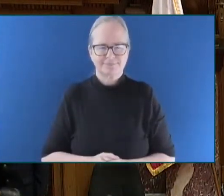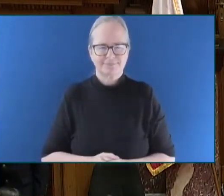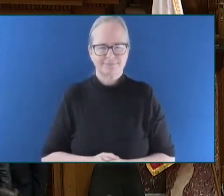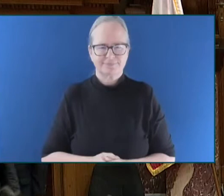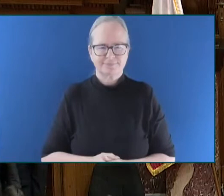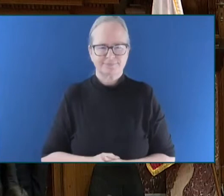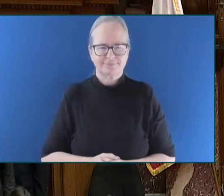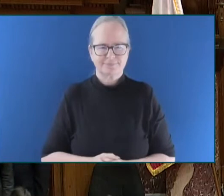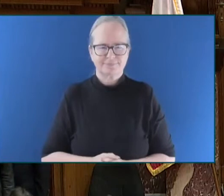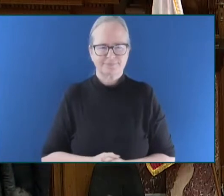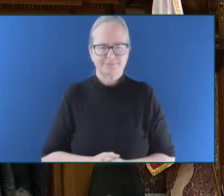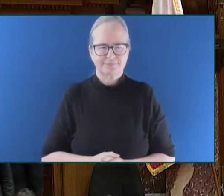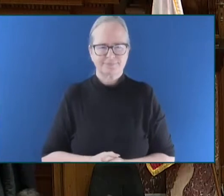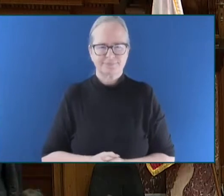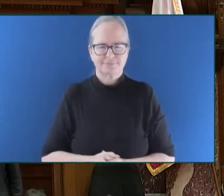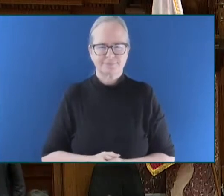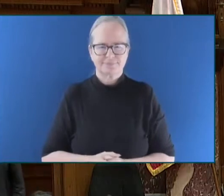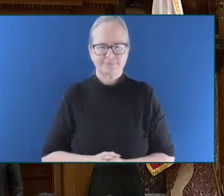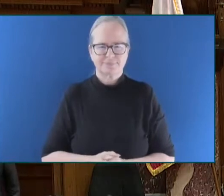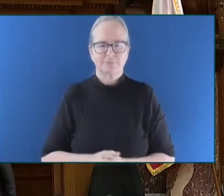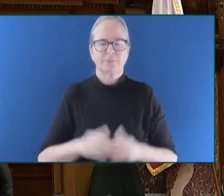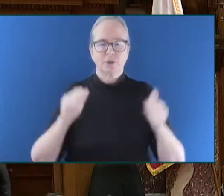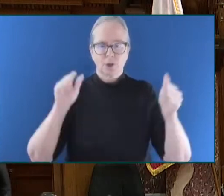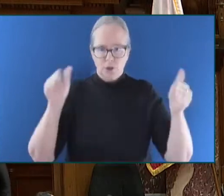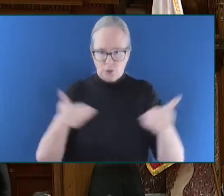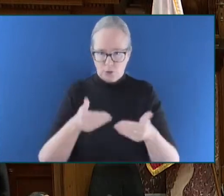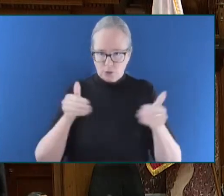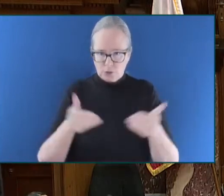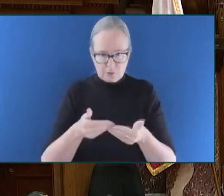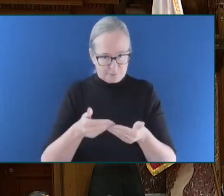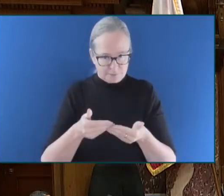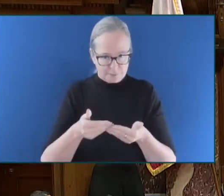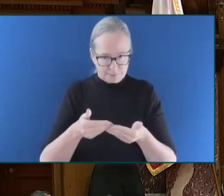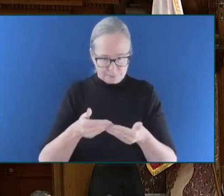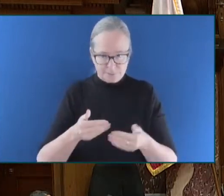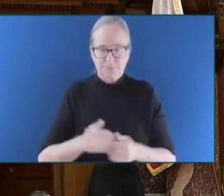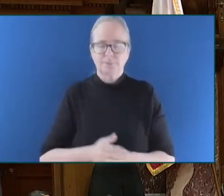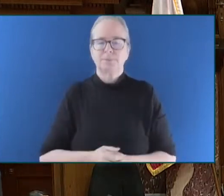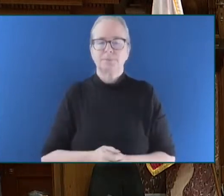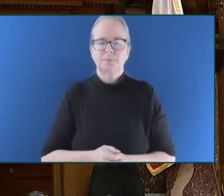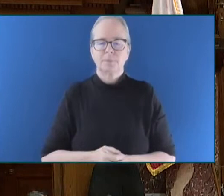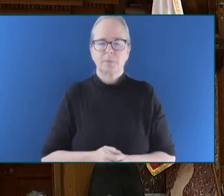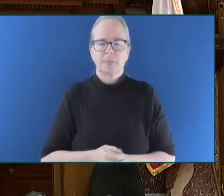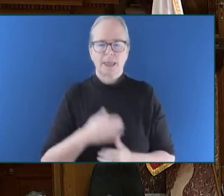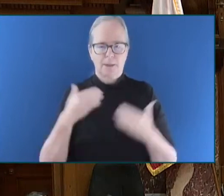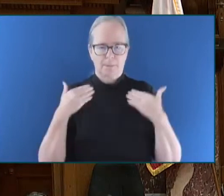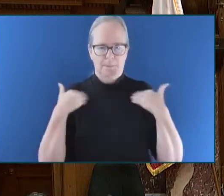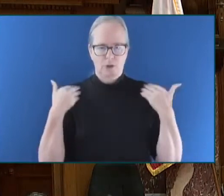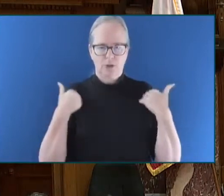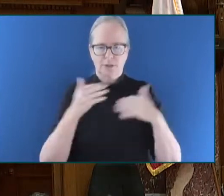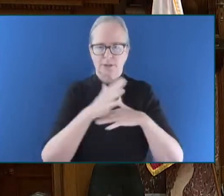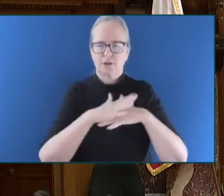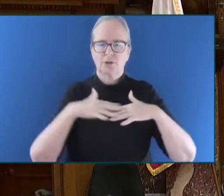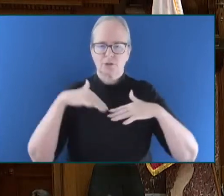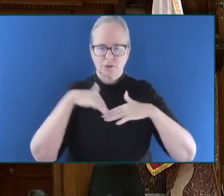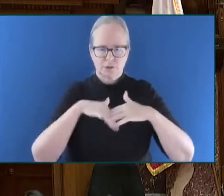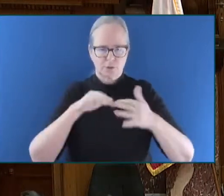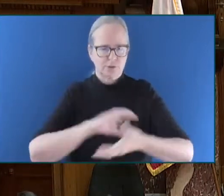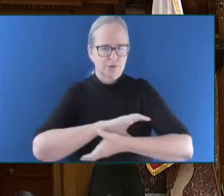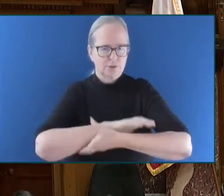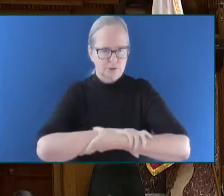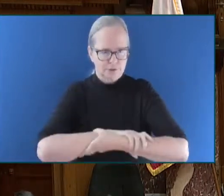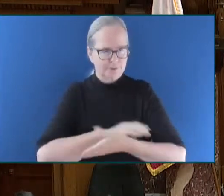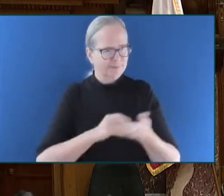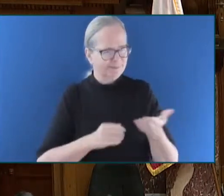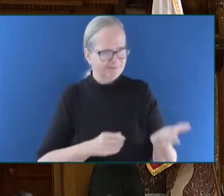Introductions by members. Minister of Indigenous Relations and Reconciliation. Well, thank you, Mr. Speaker. I think everyone in this